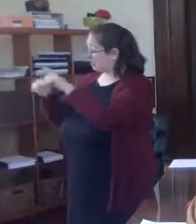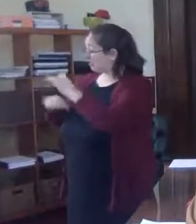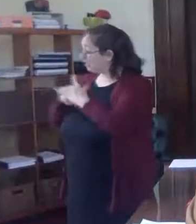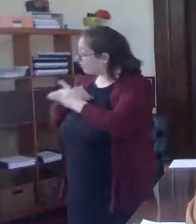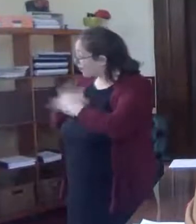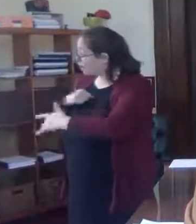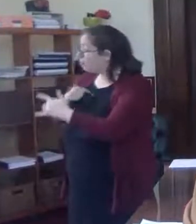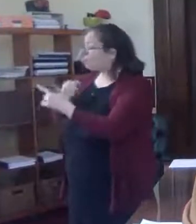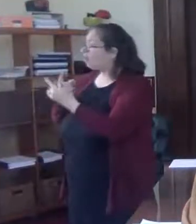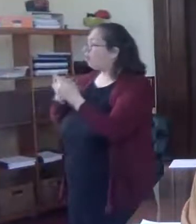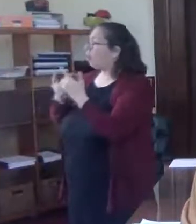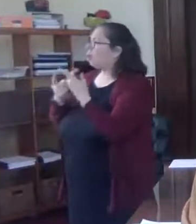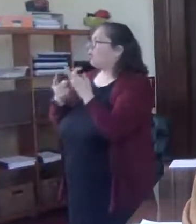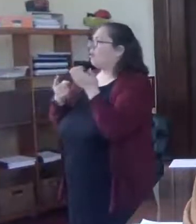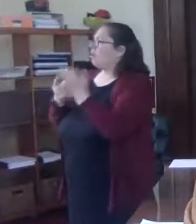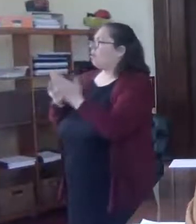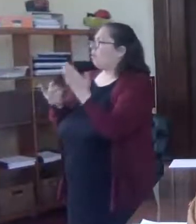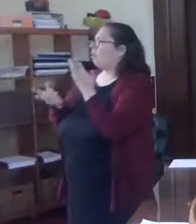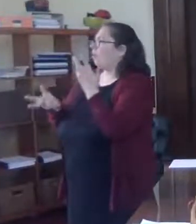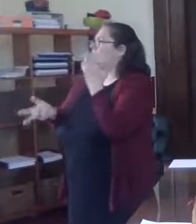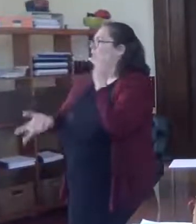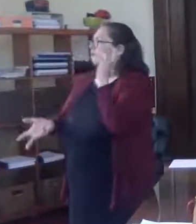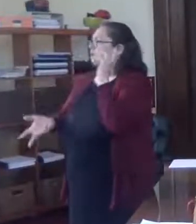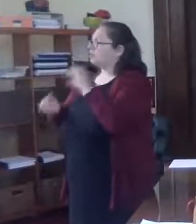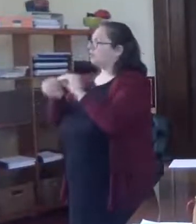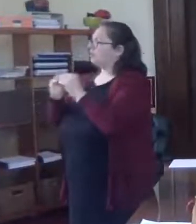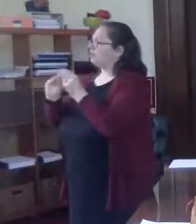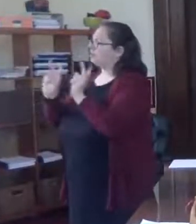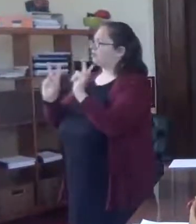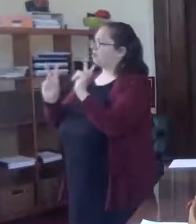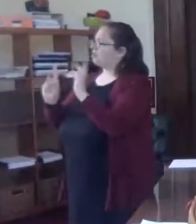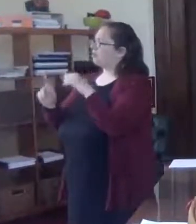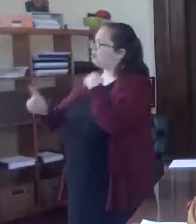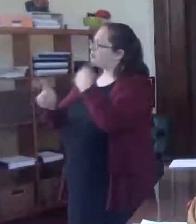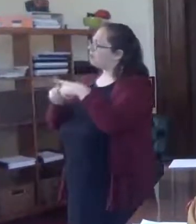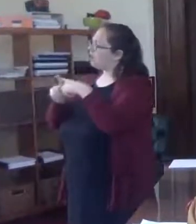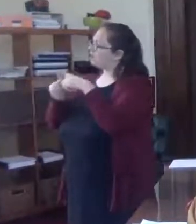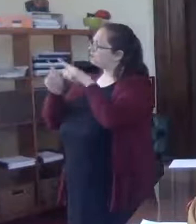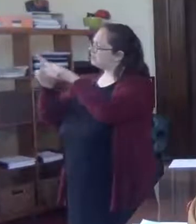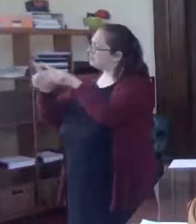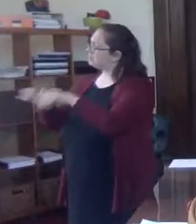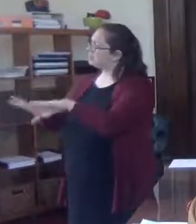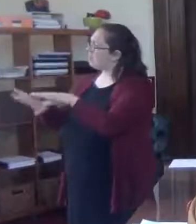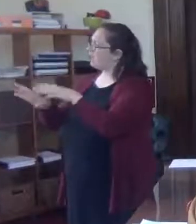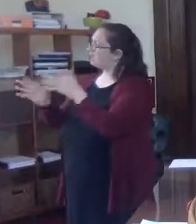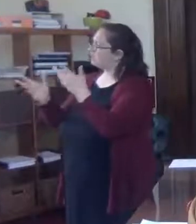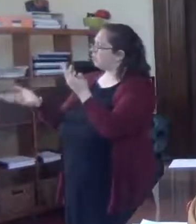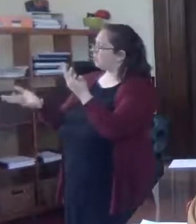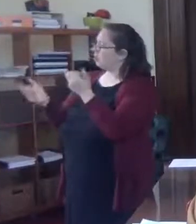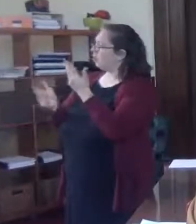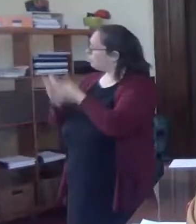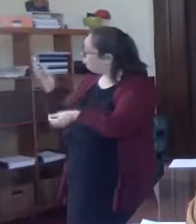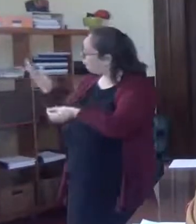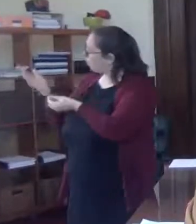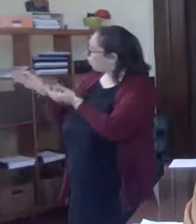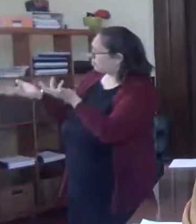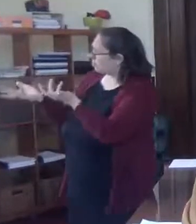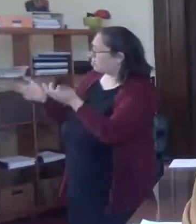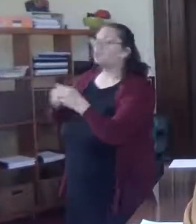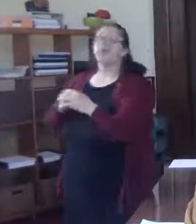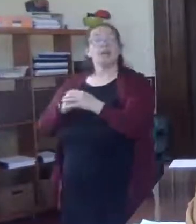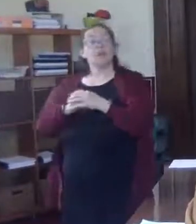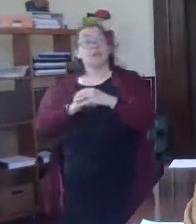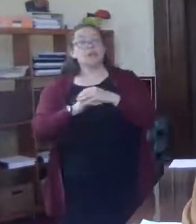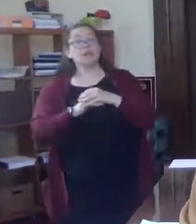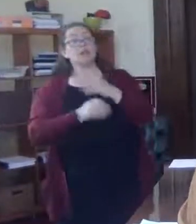testing or the total caseload of positive cases that we have, or both perhaps? It's